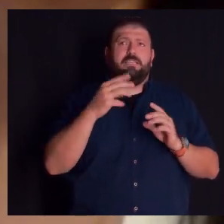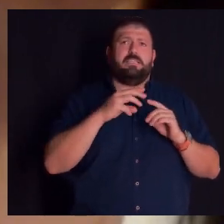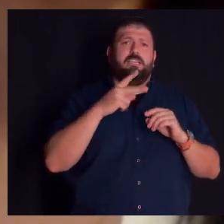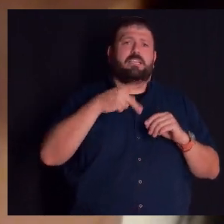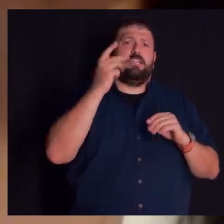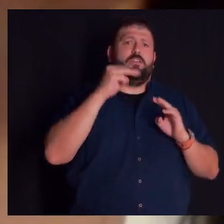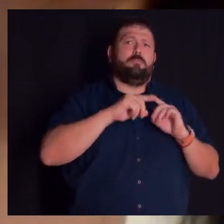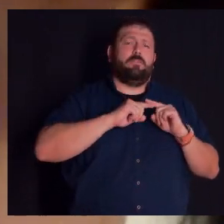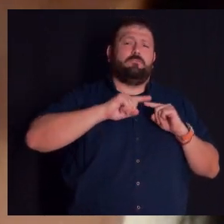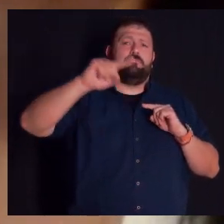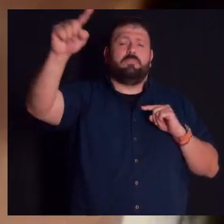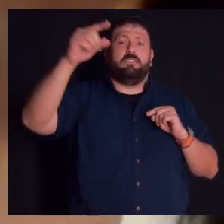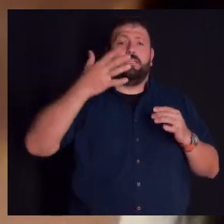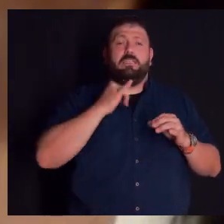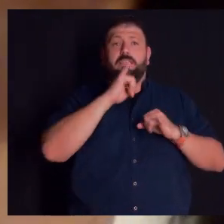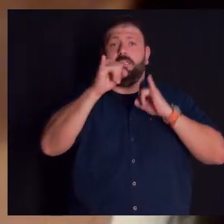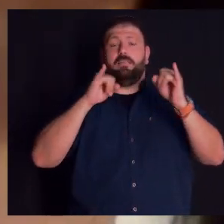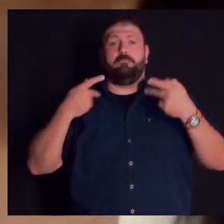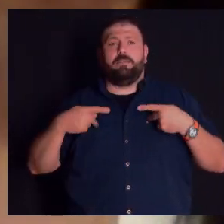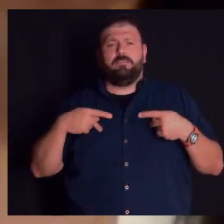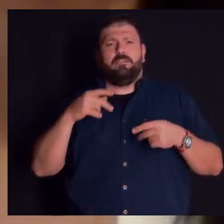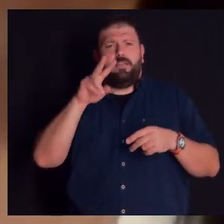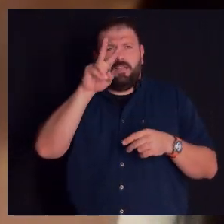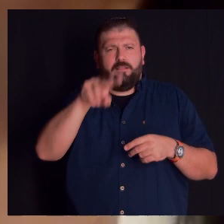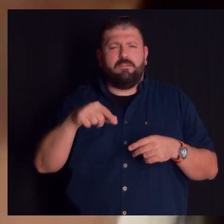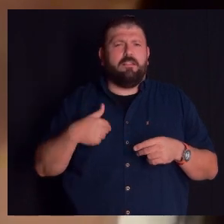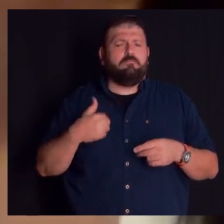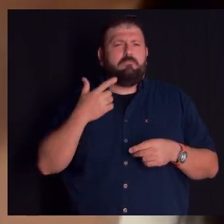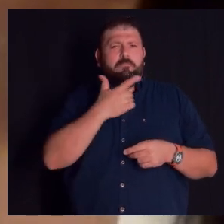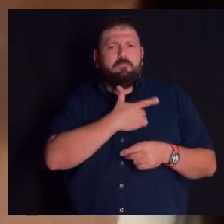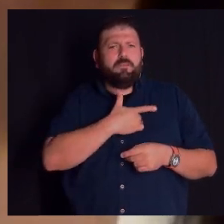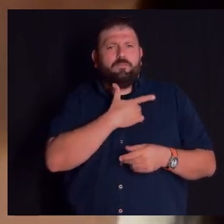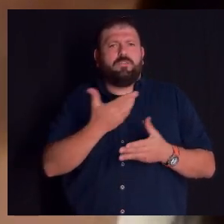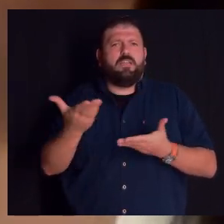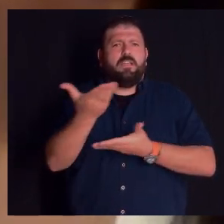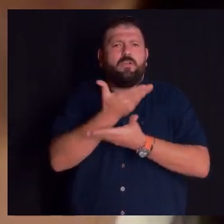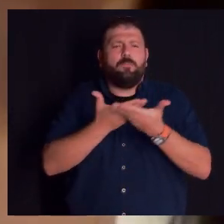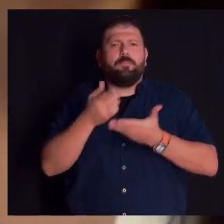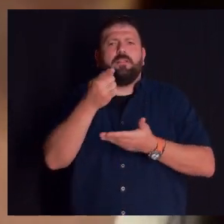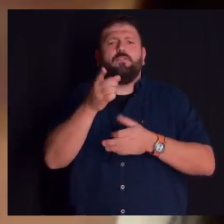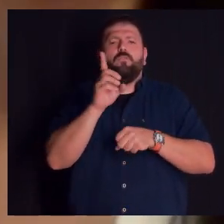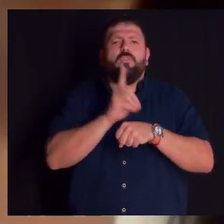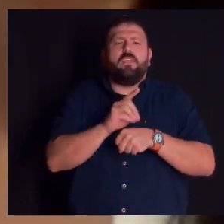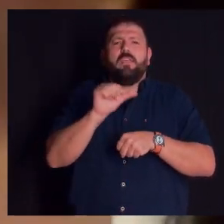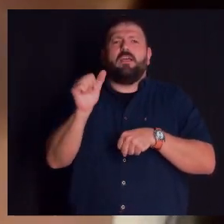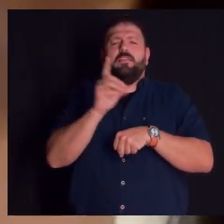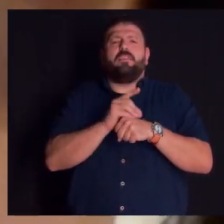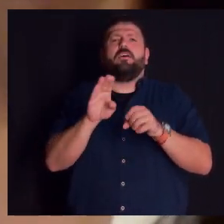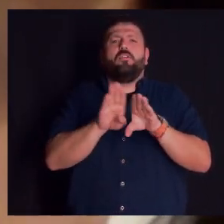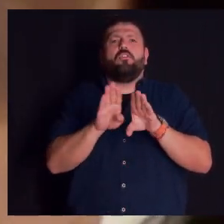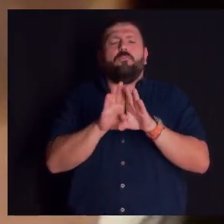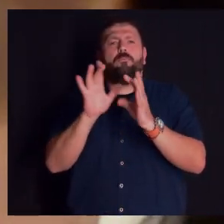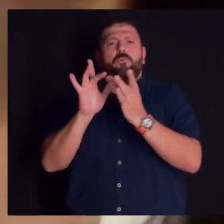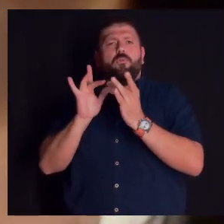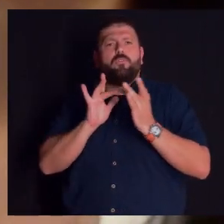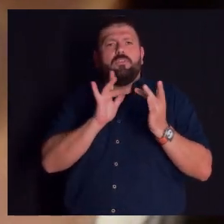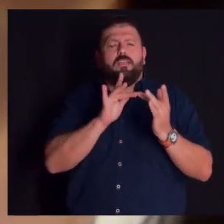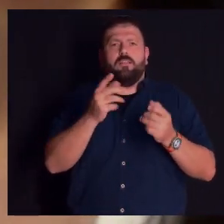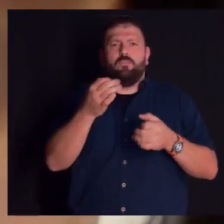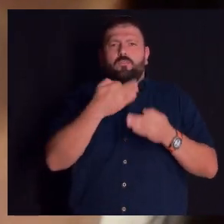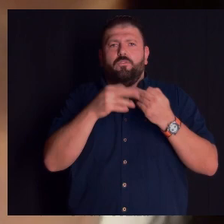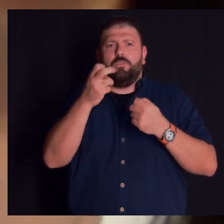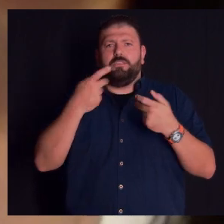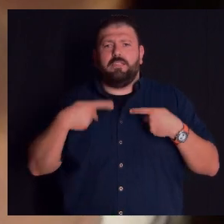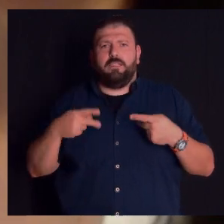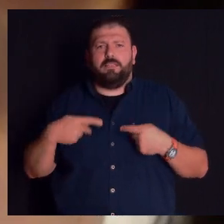2,000, 3,000 kilometers away. And we would like you to share your everyday. What do you do to be in touch with all these people?